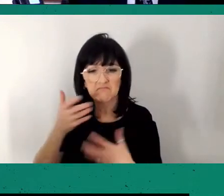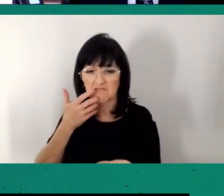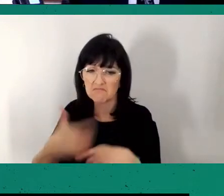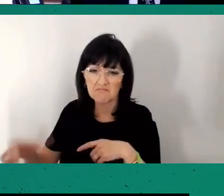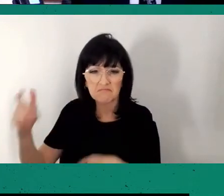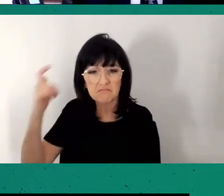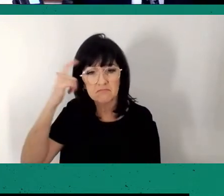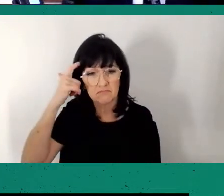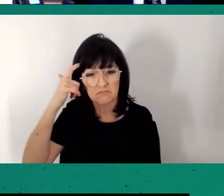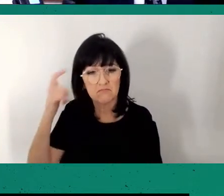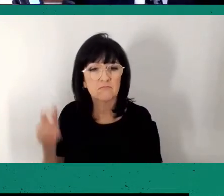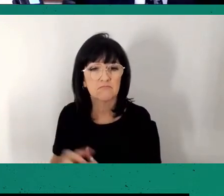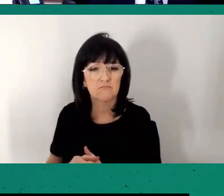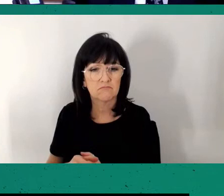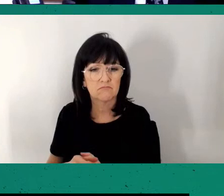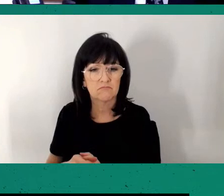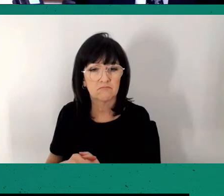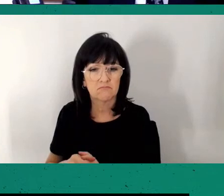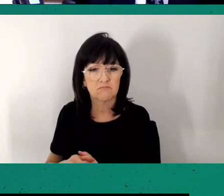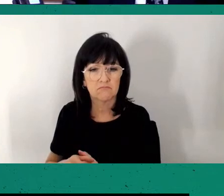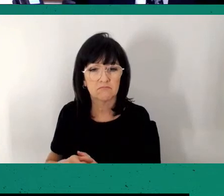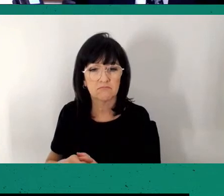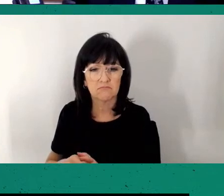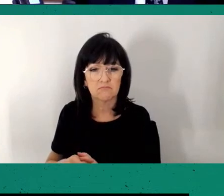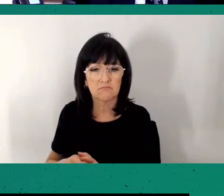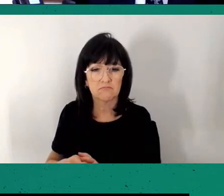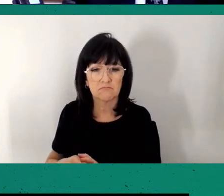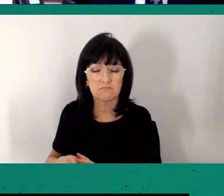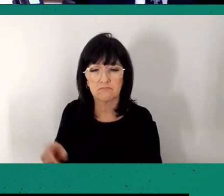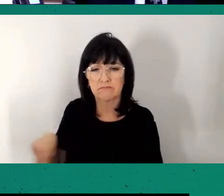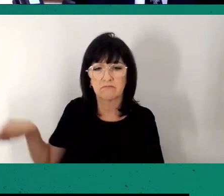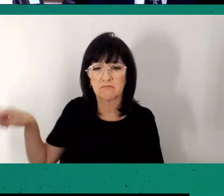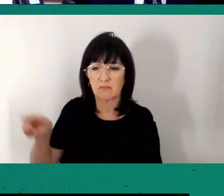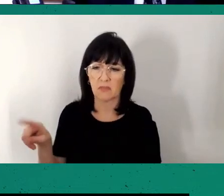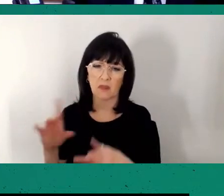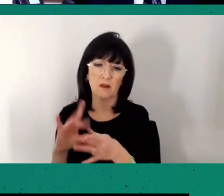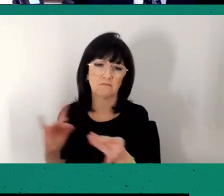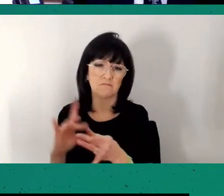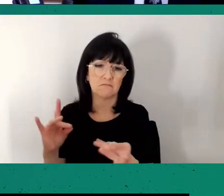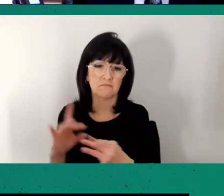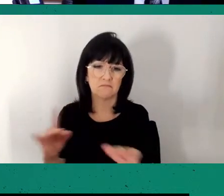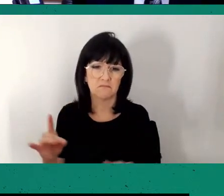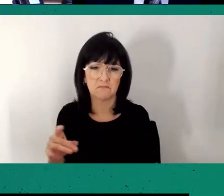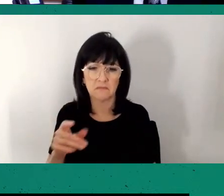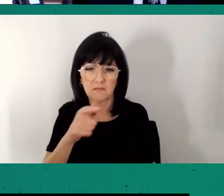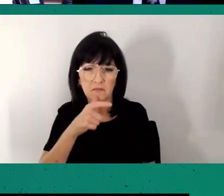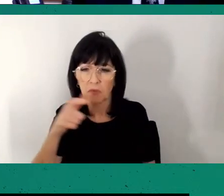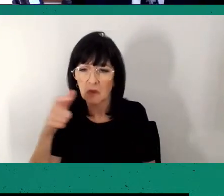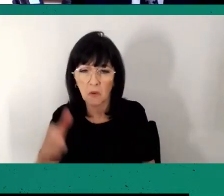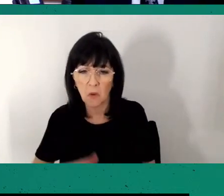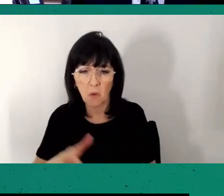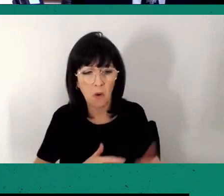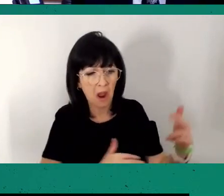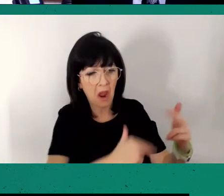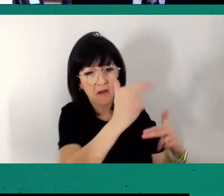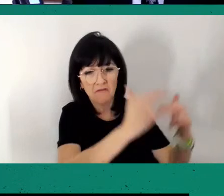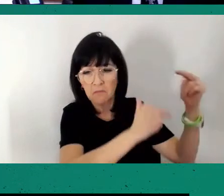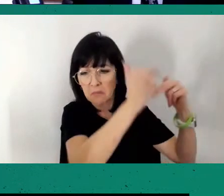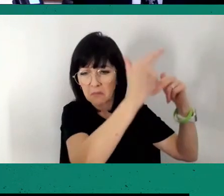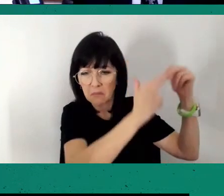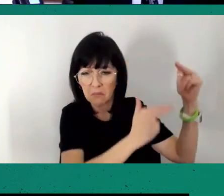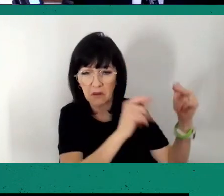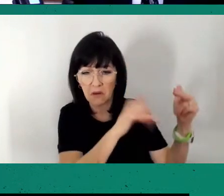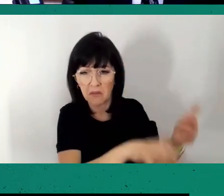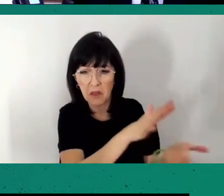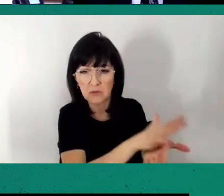said, quote, 'No use to build an inward schoolhouse. It shall not stand. It shall be burned down,'